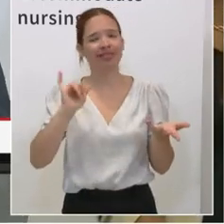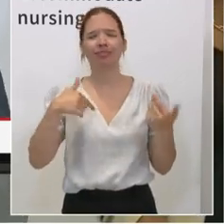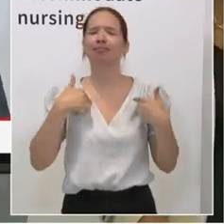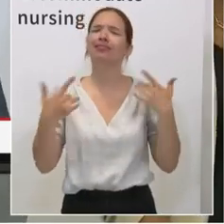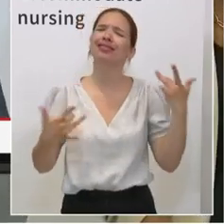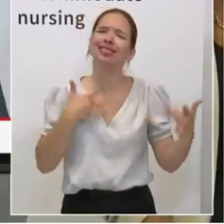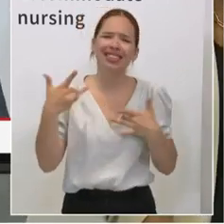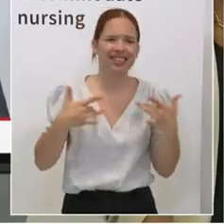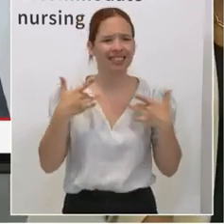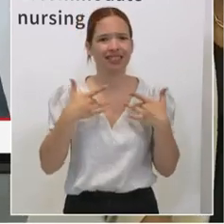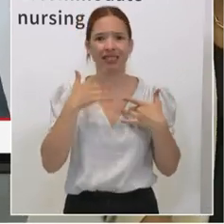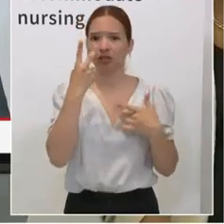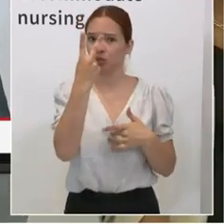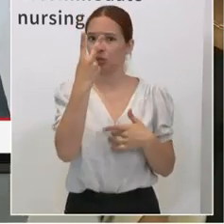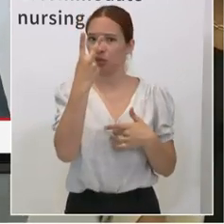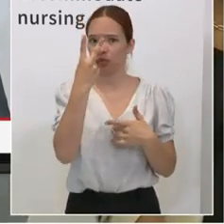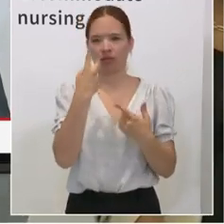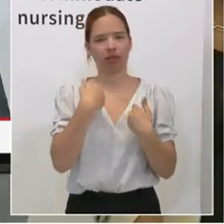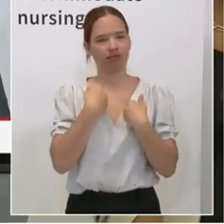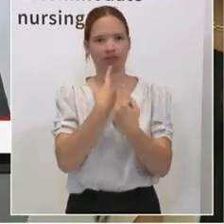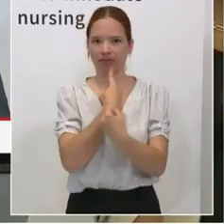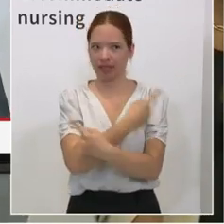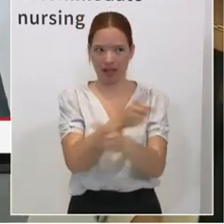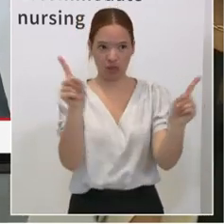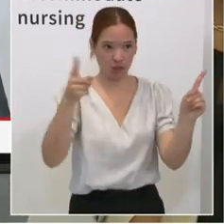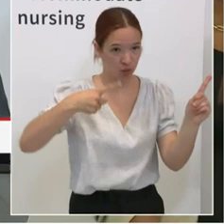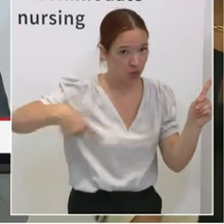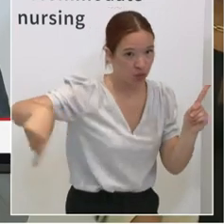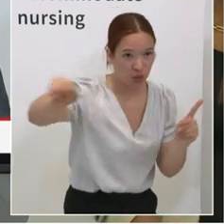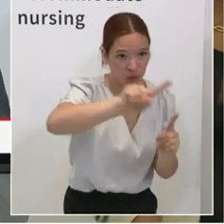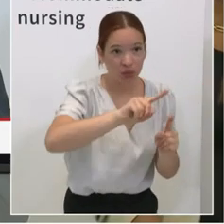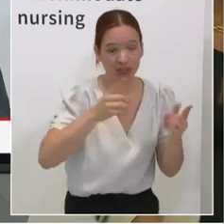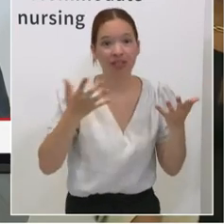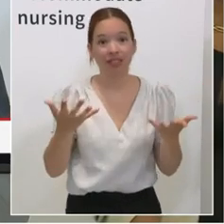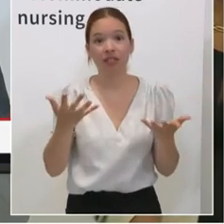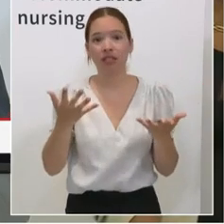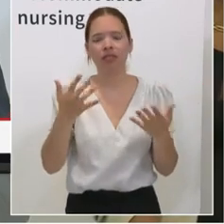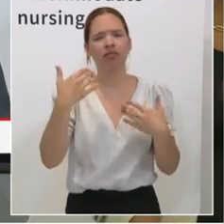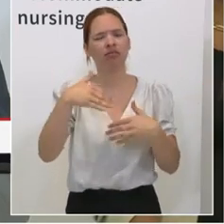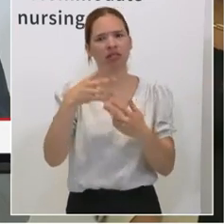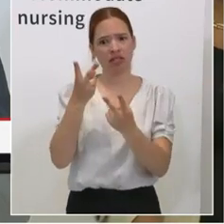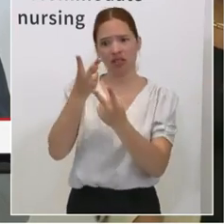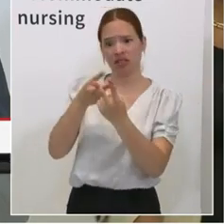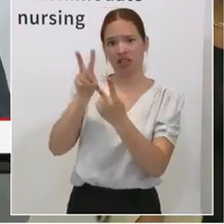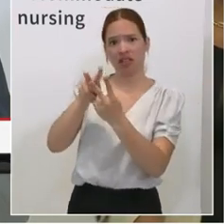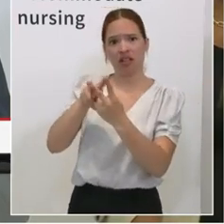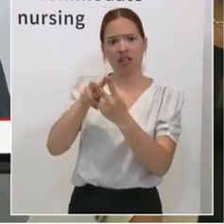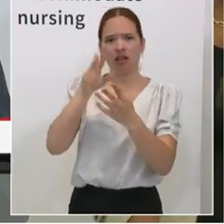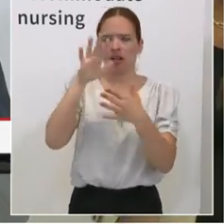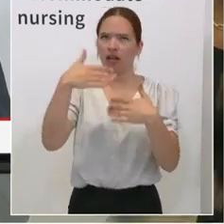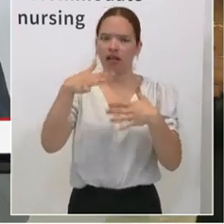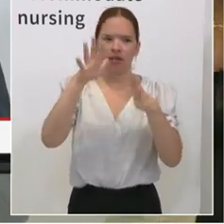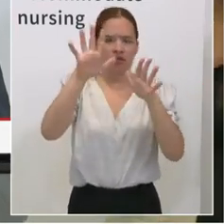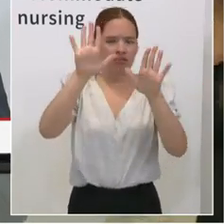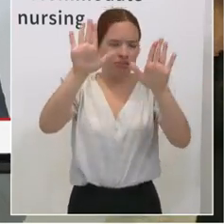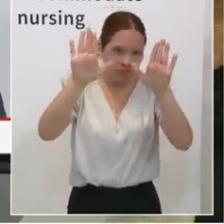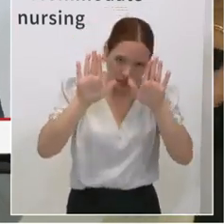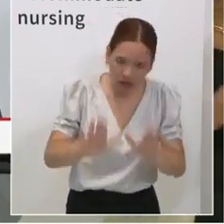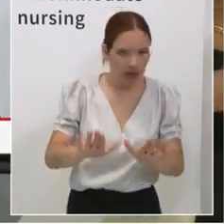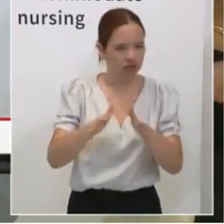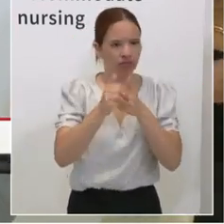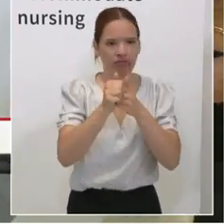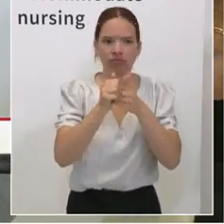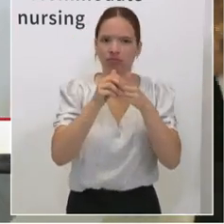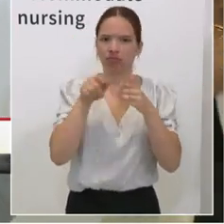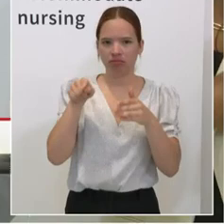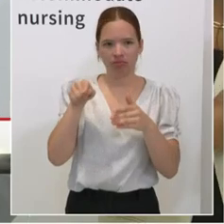personnel announcements of two wonderful people who are going to join my cabinet to help impact the lives of